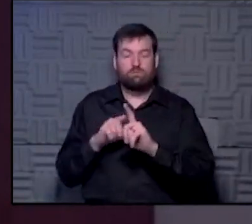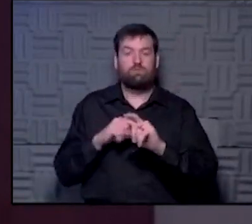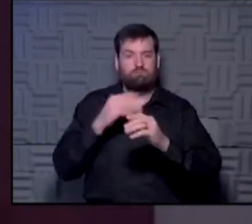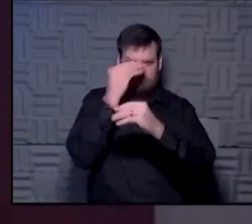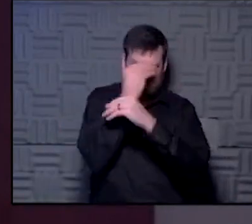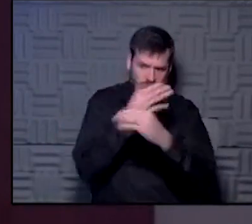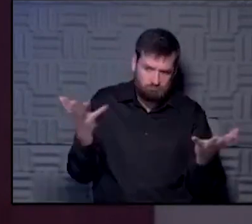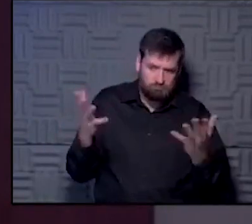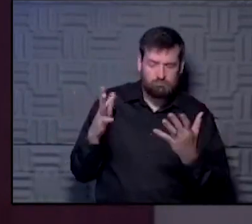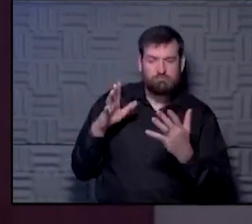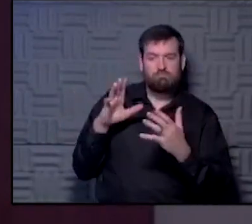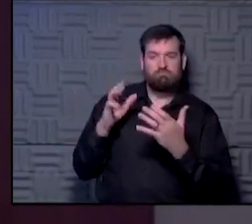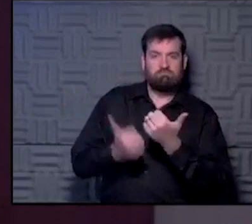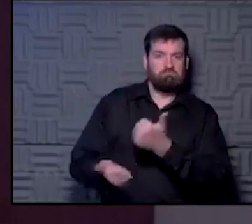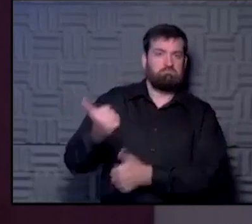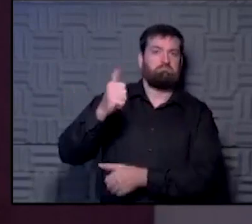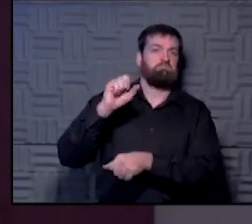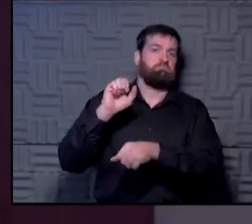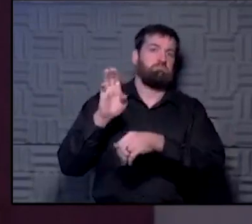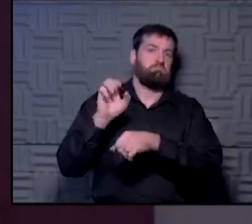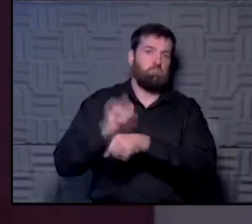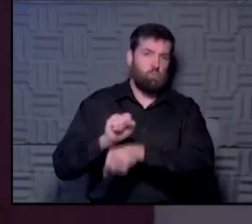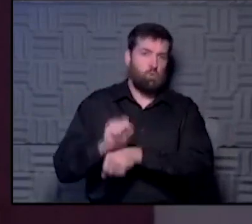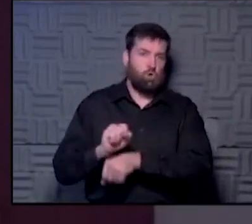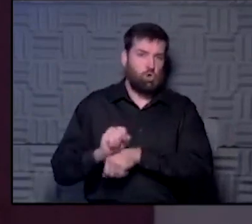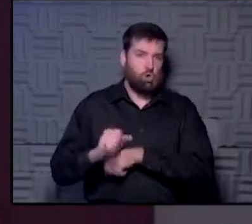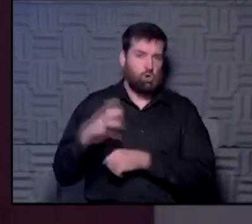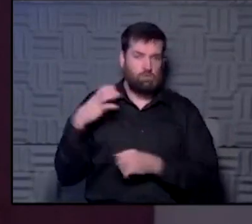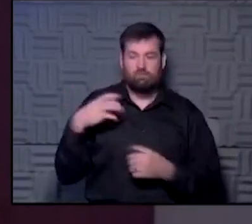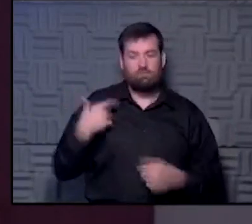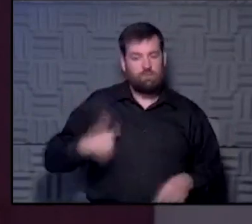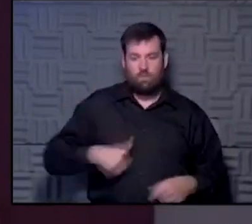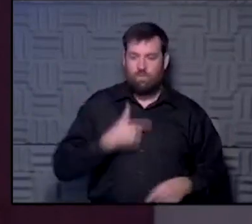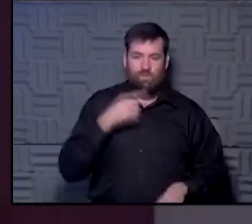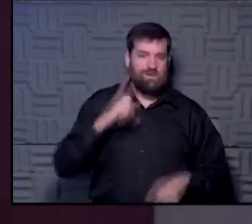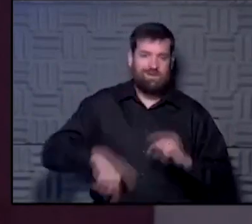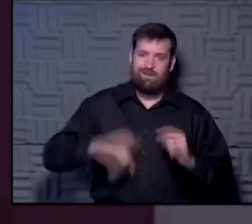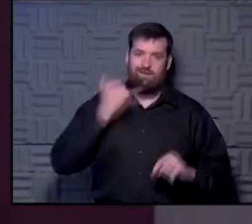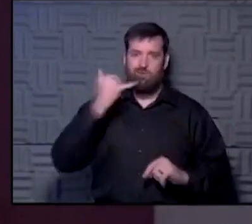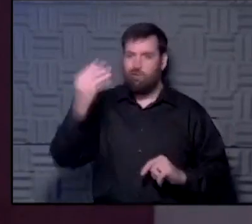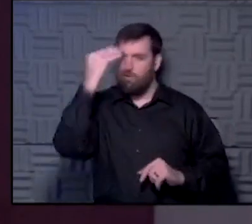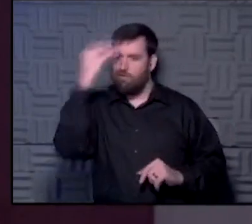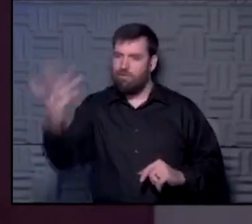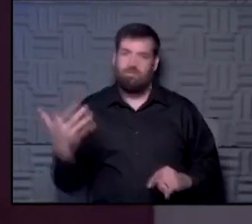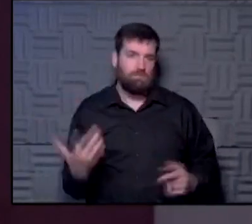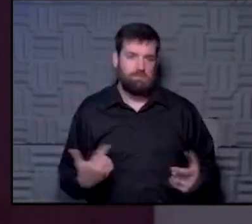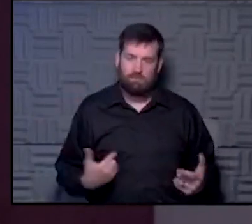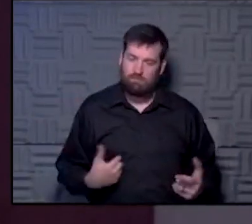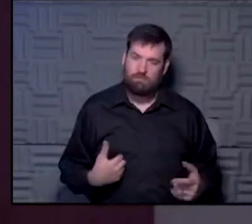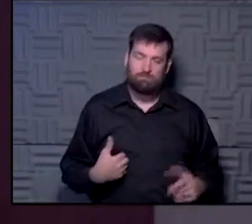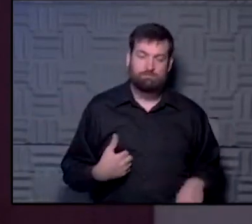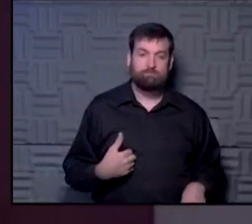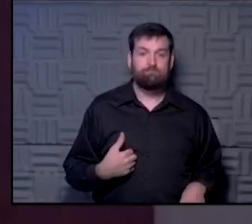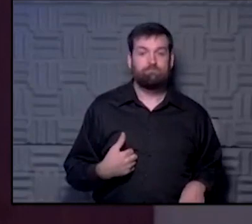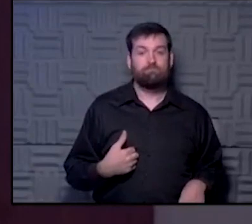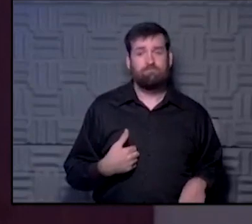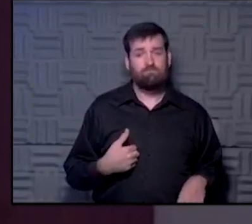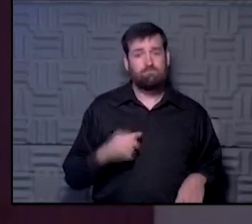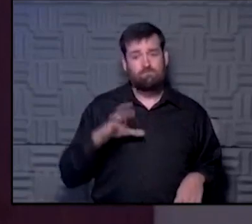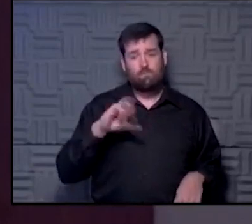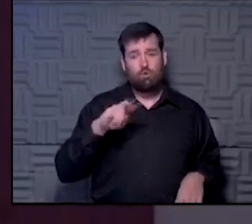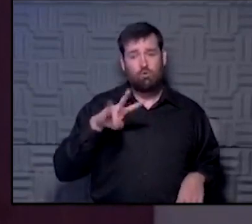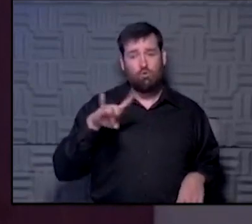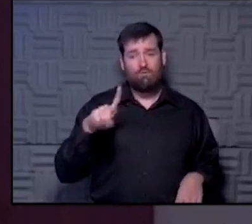tell their employer when they test positive, because we are not allowed to call them and tell them that an employee tested positive. So,